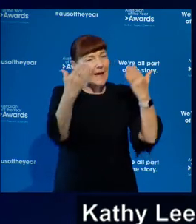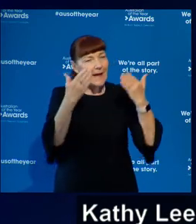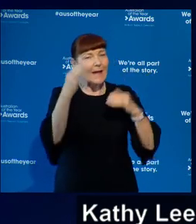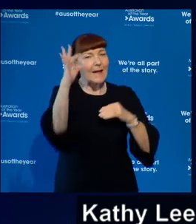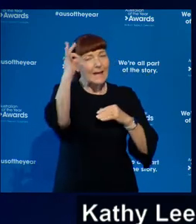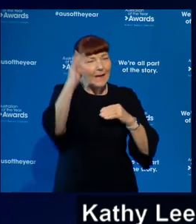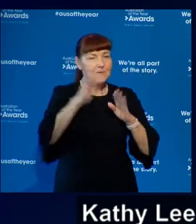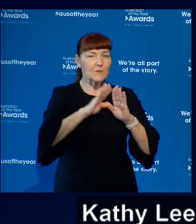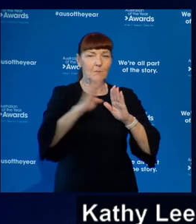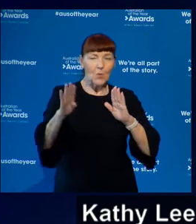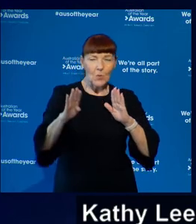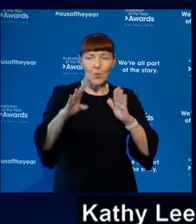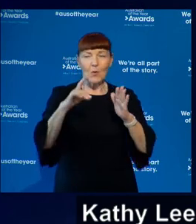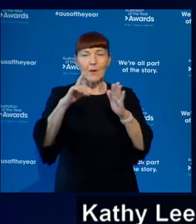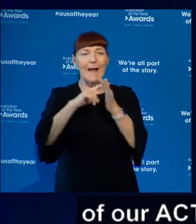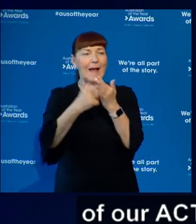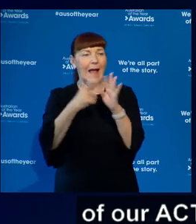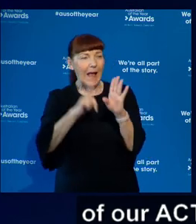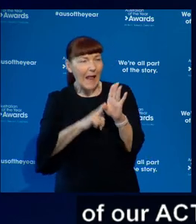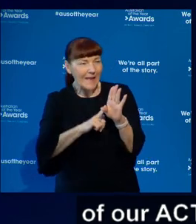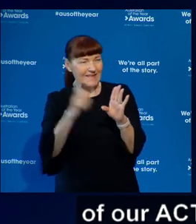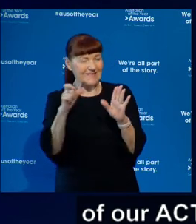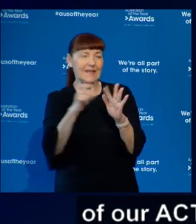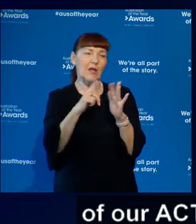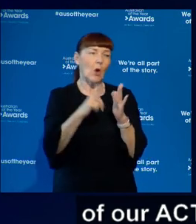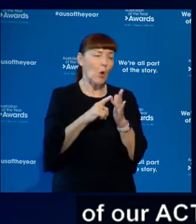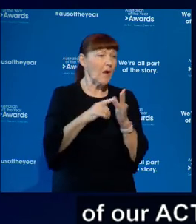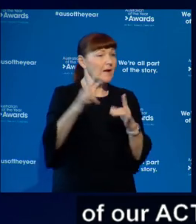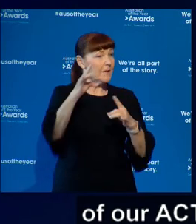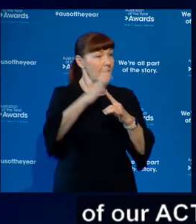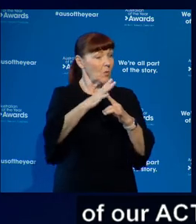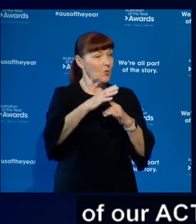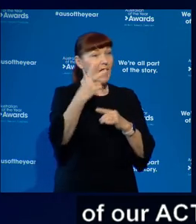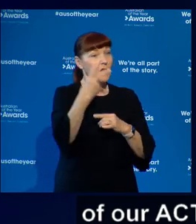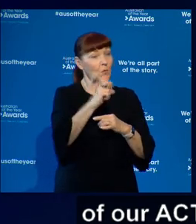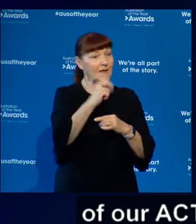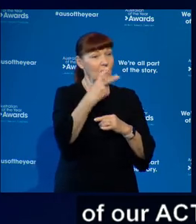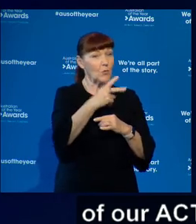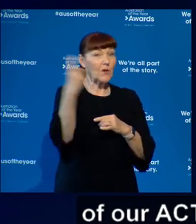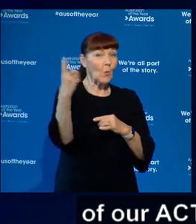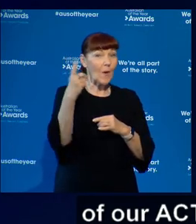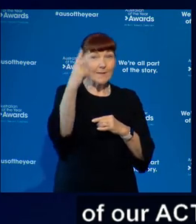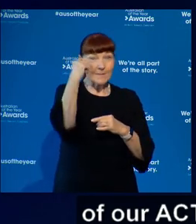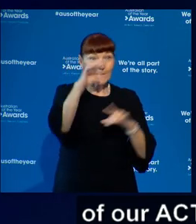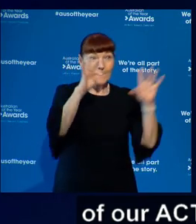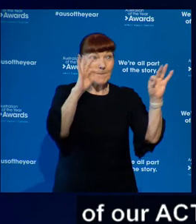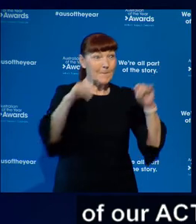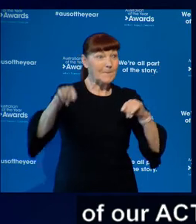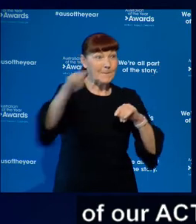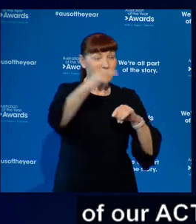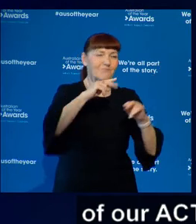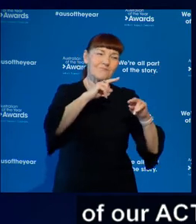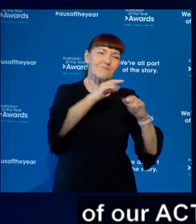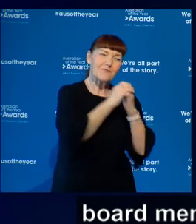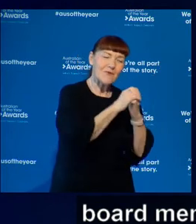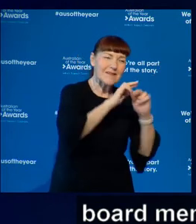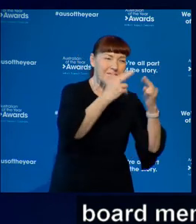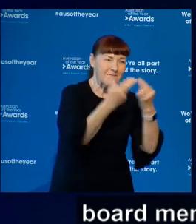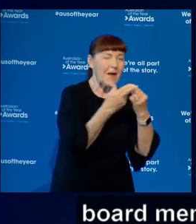members, Carly Brand, CEO, importantly, our 2021 nominees, family and